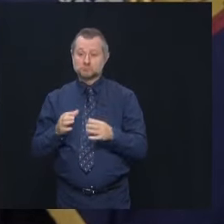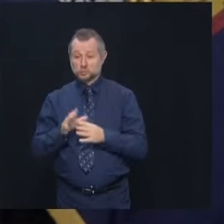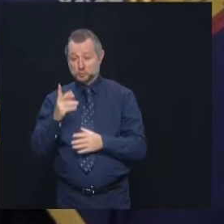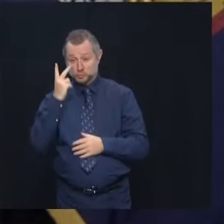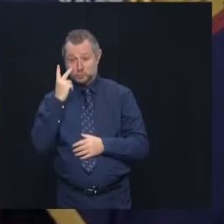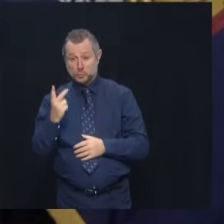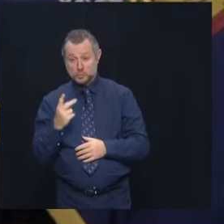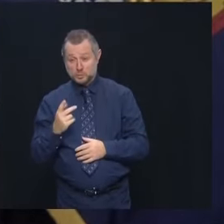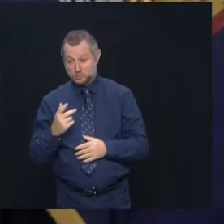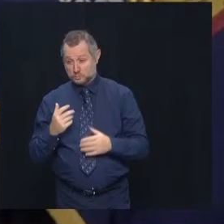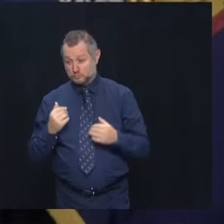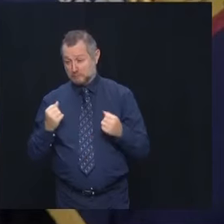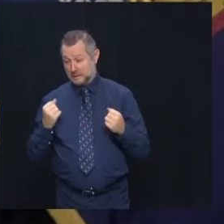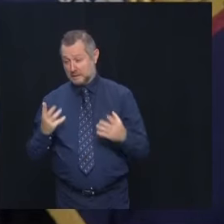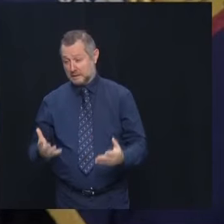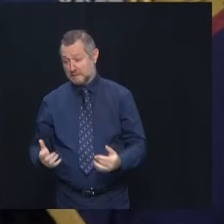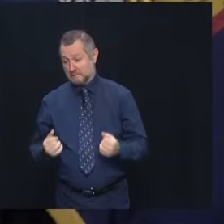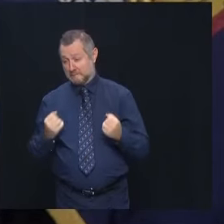saw the